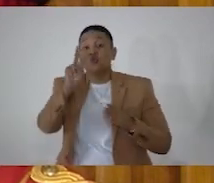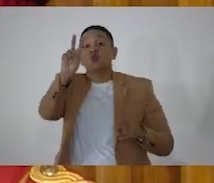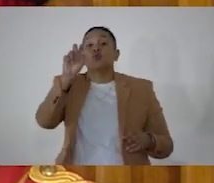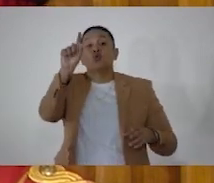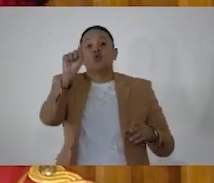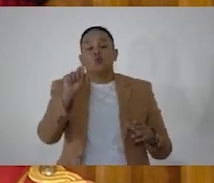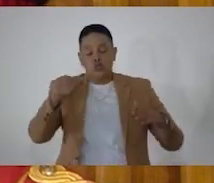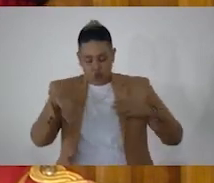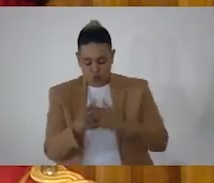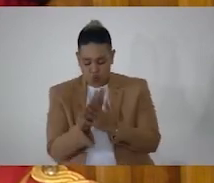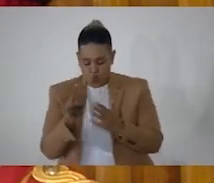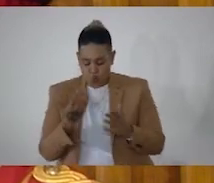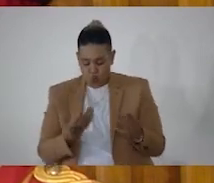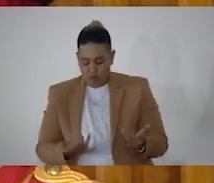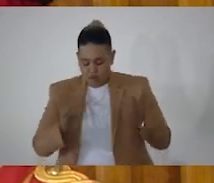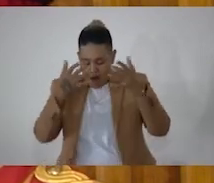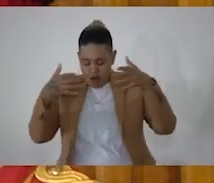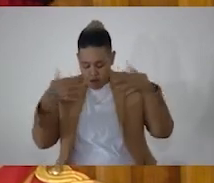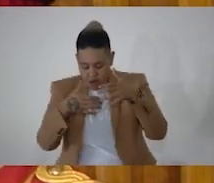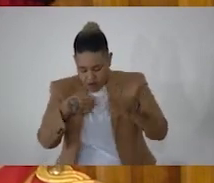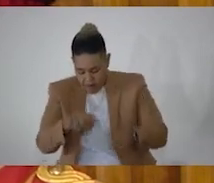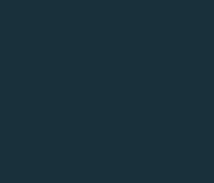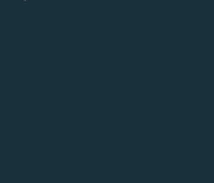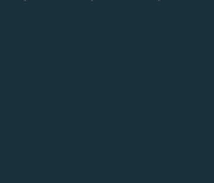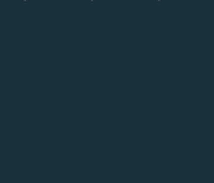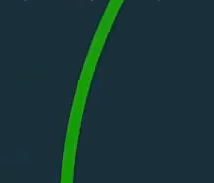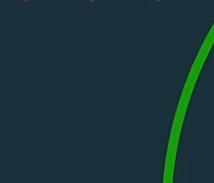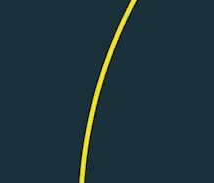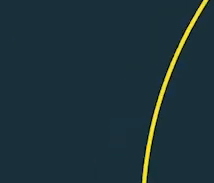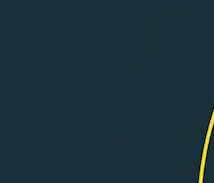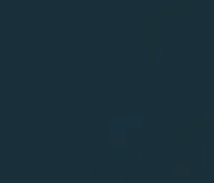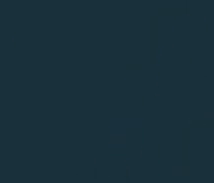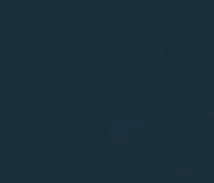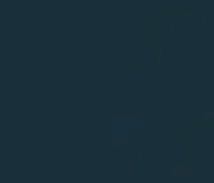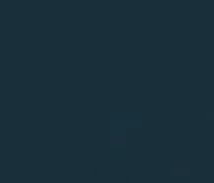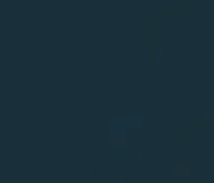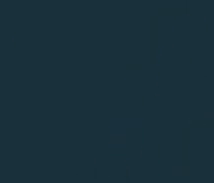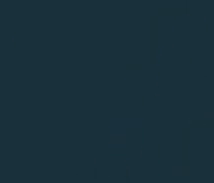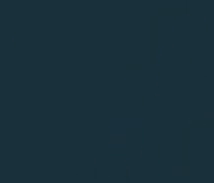totaling 220 new firefighters.